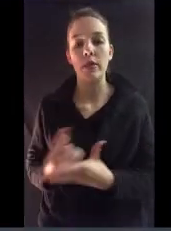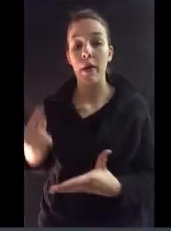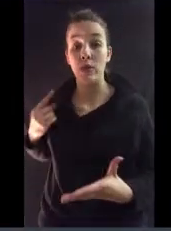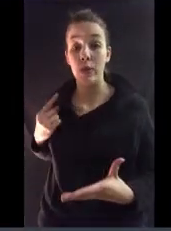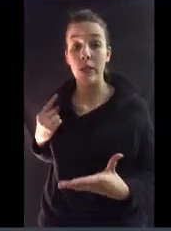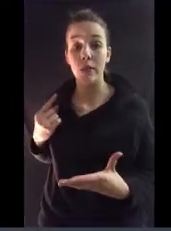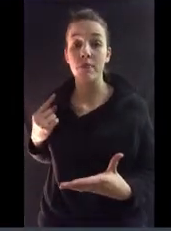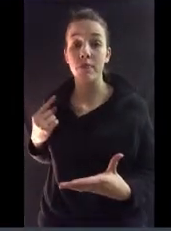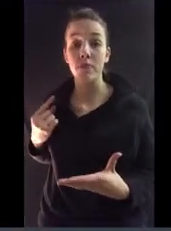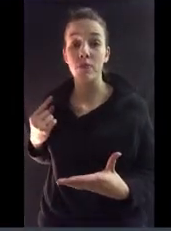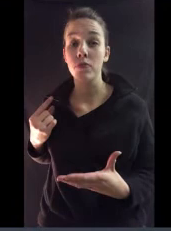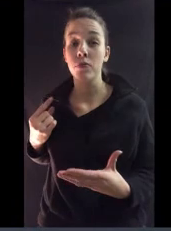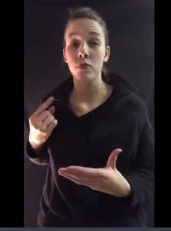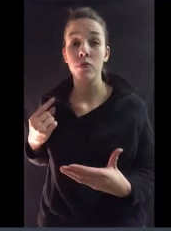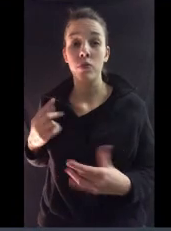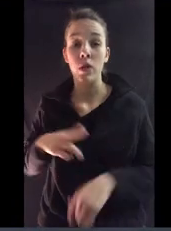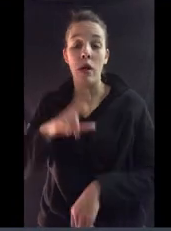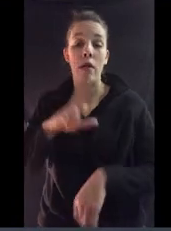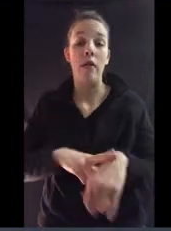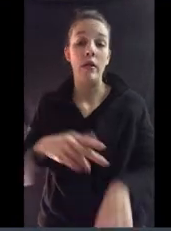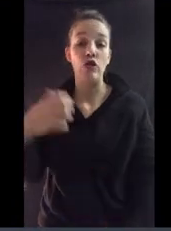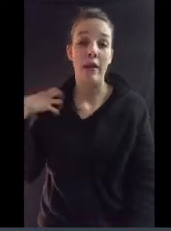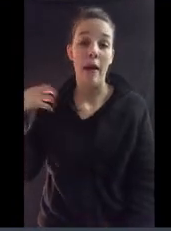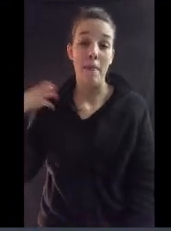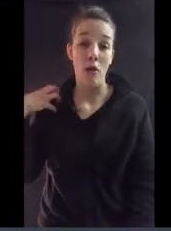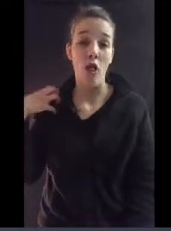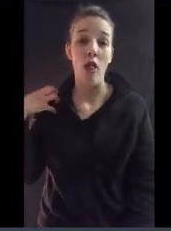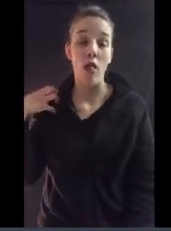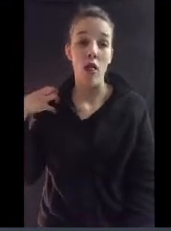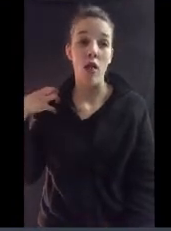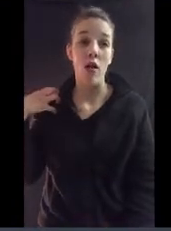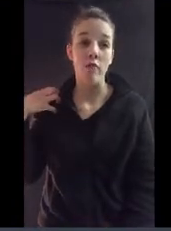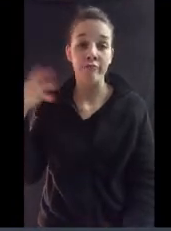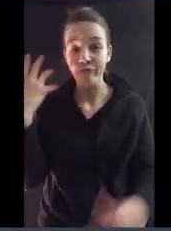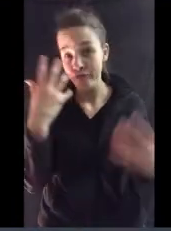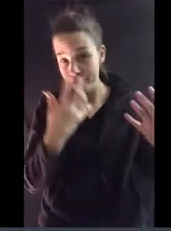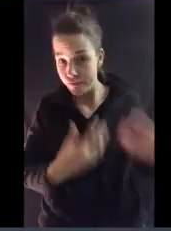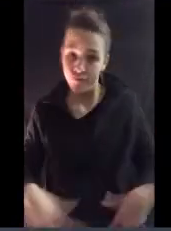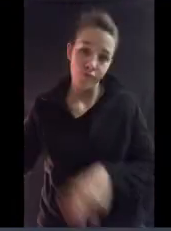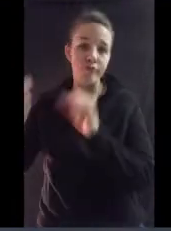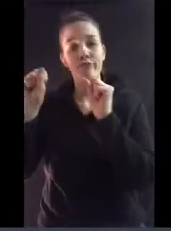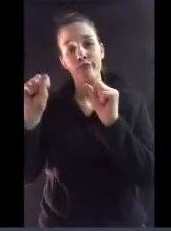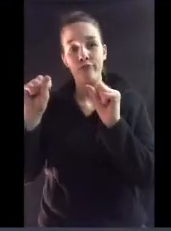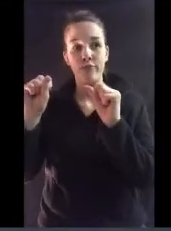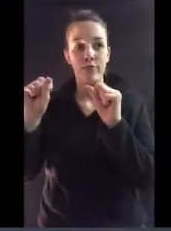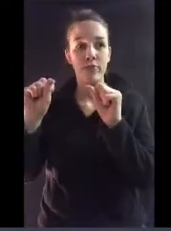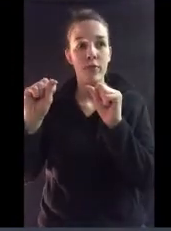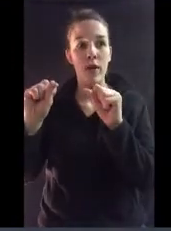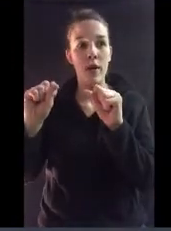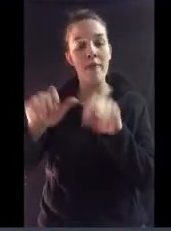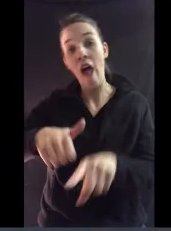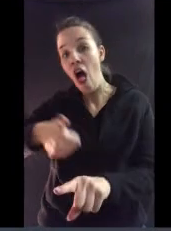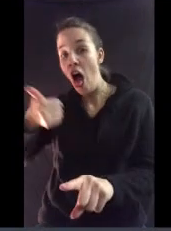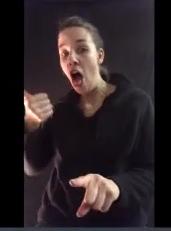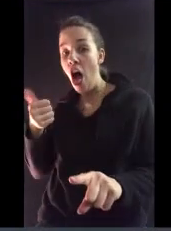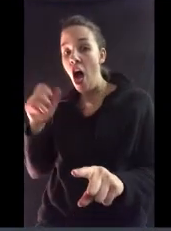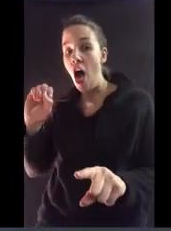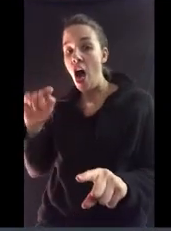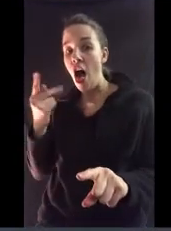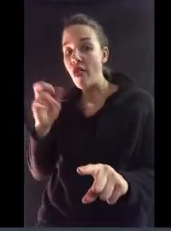Now, this past week, our nation's capital was overcome by the